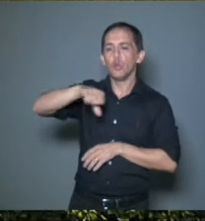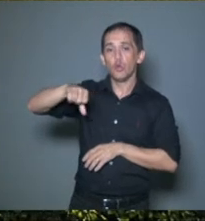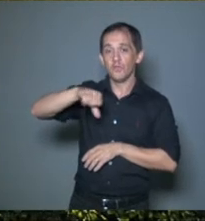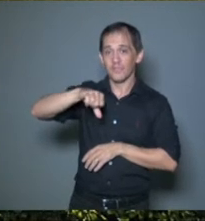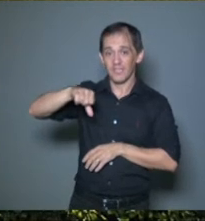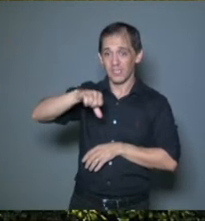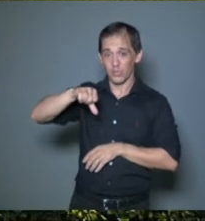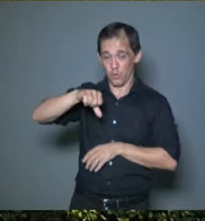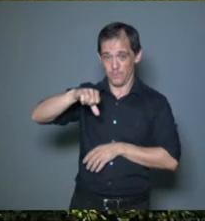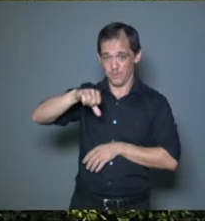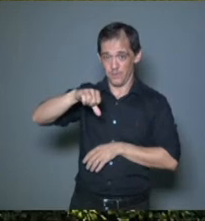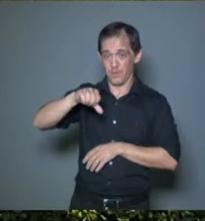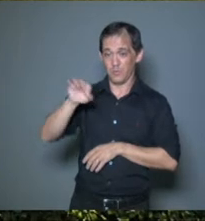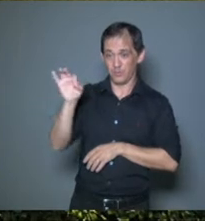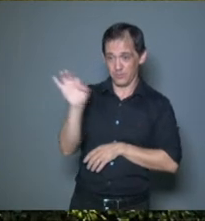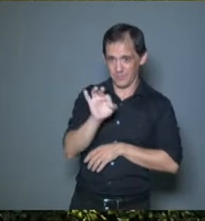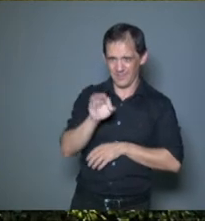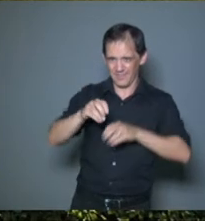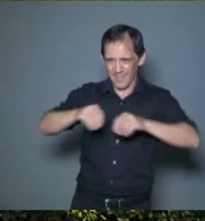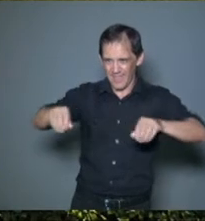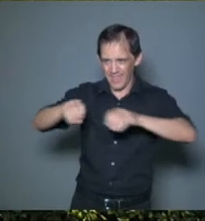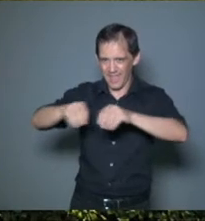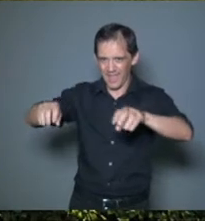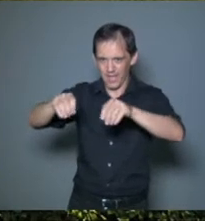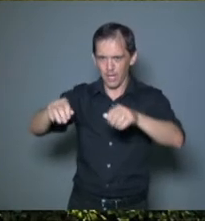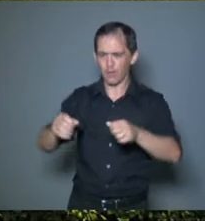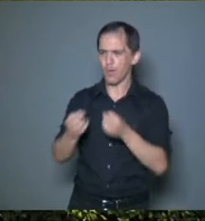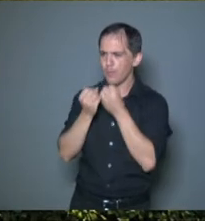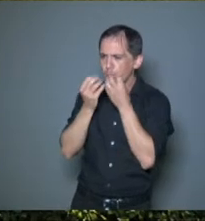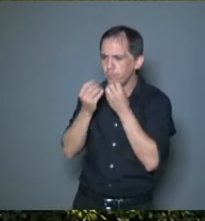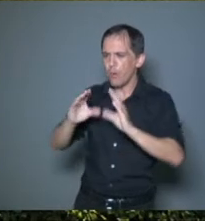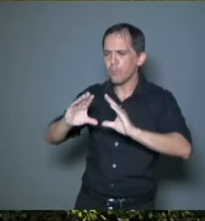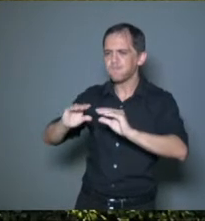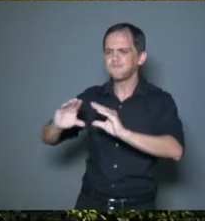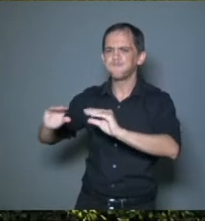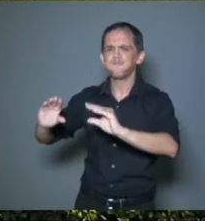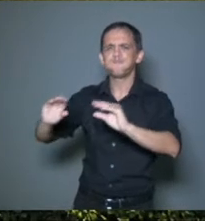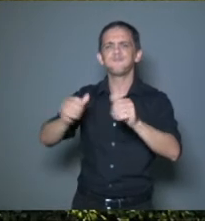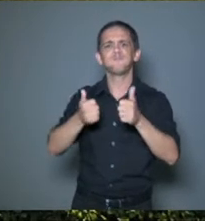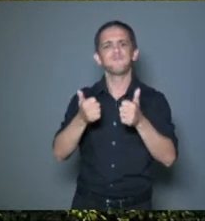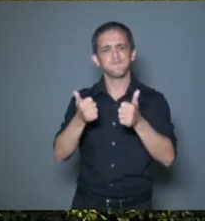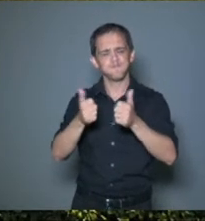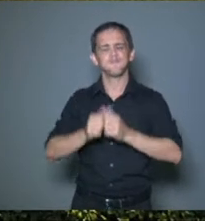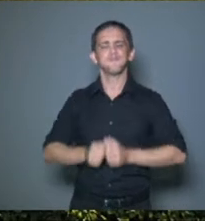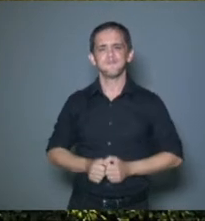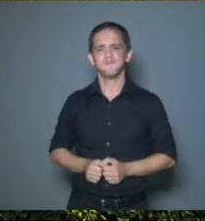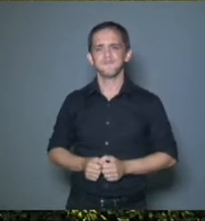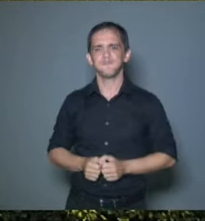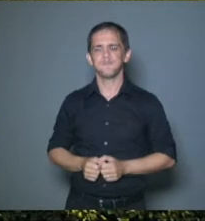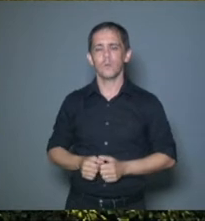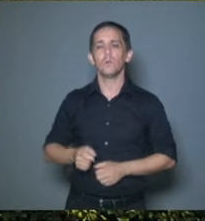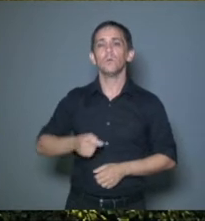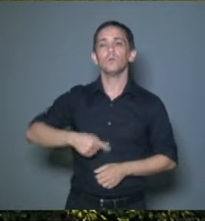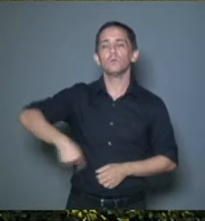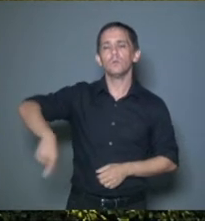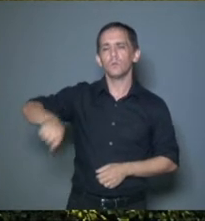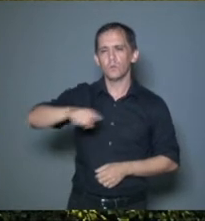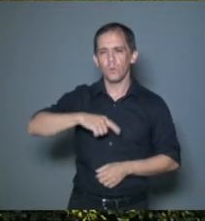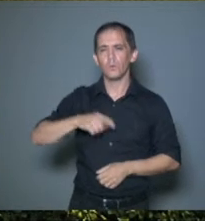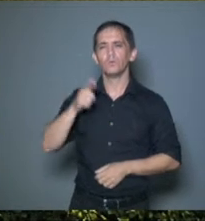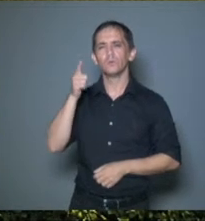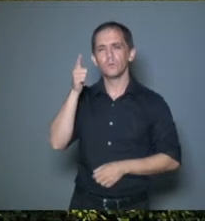99% of our land is mature, and that's why yield indicators show that we have